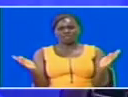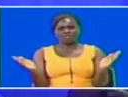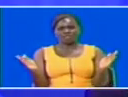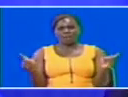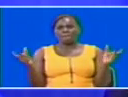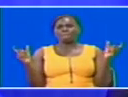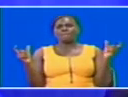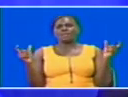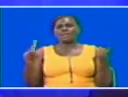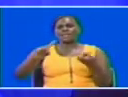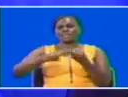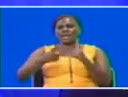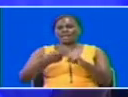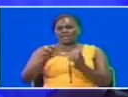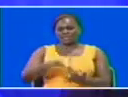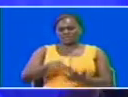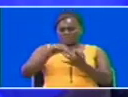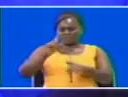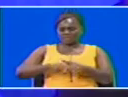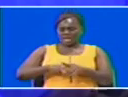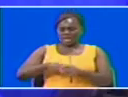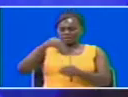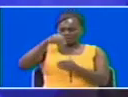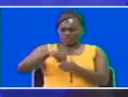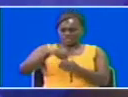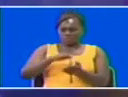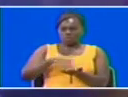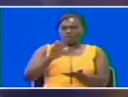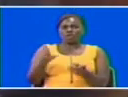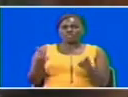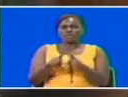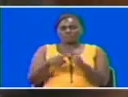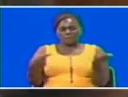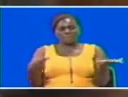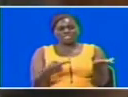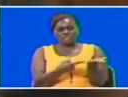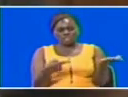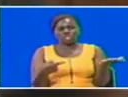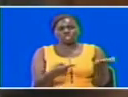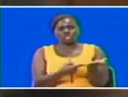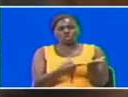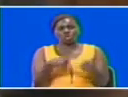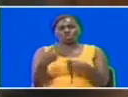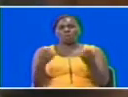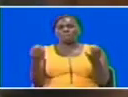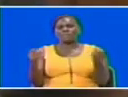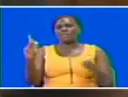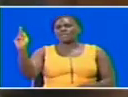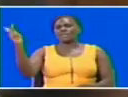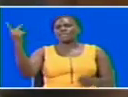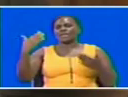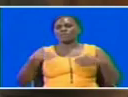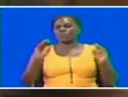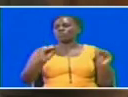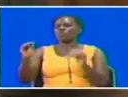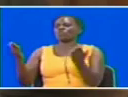and especially Standard Media Group, as you continue to invest also in the digital platforms. Many, many Kenyans now are moving on